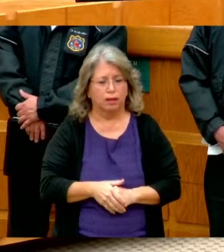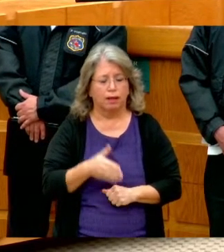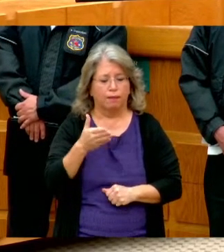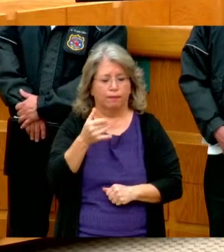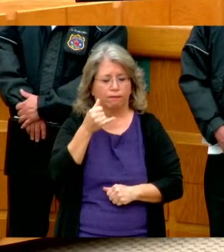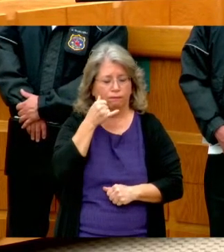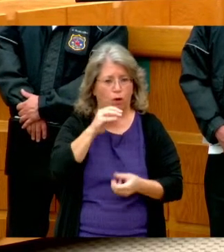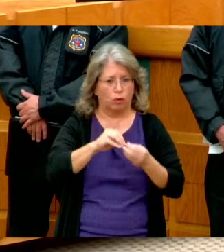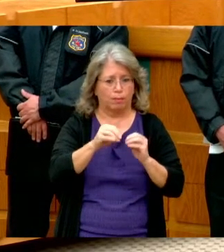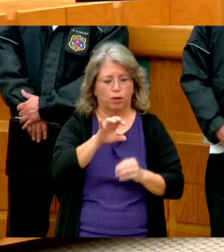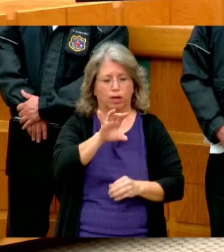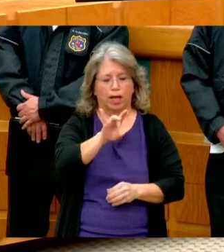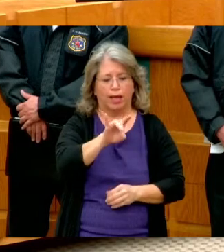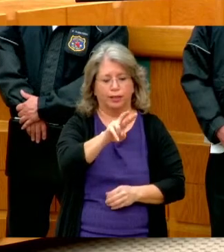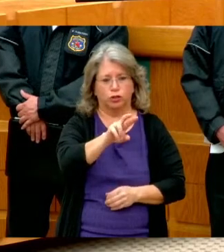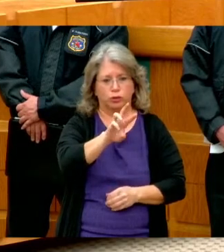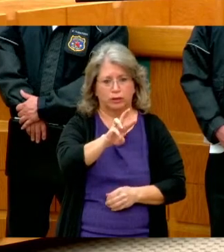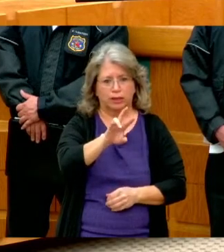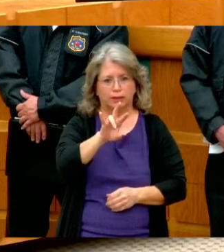number,